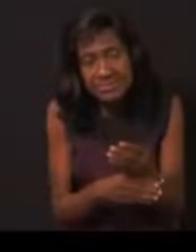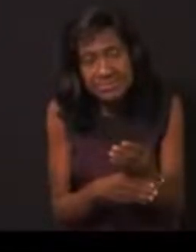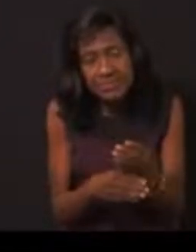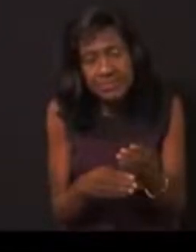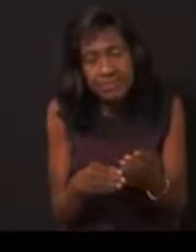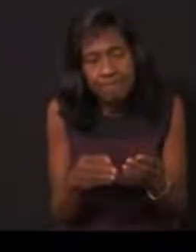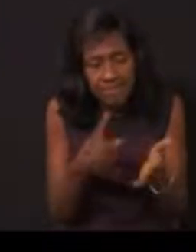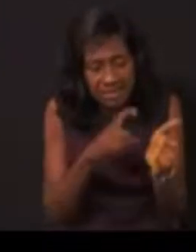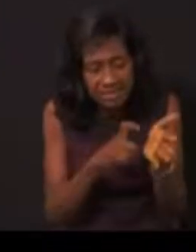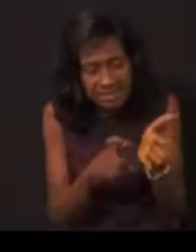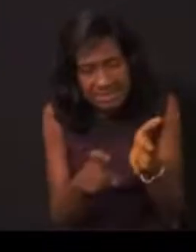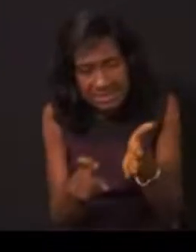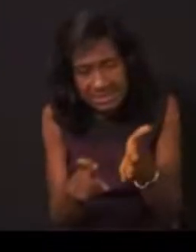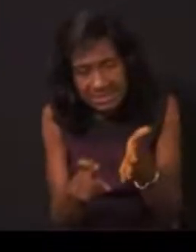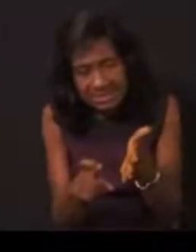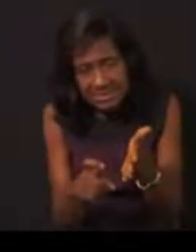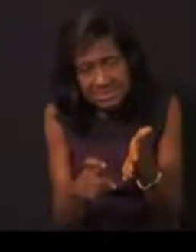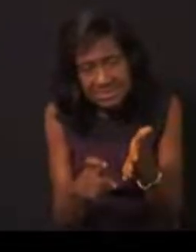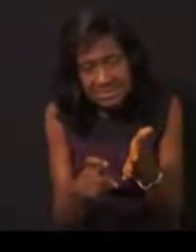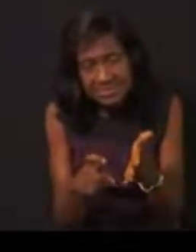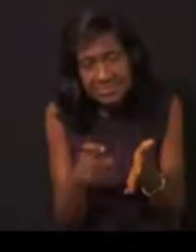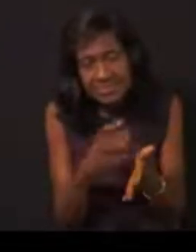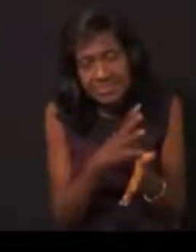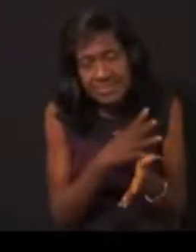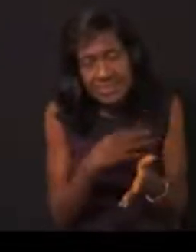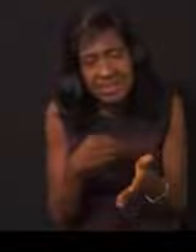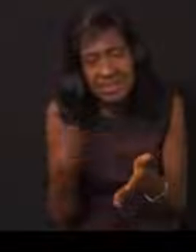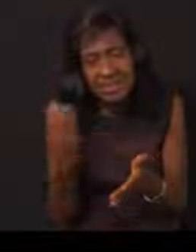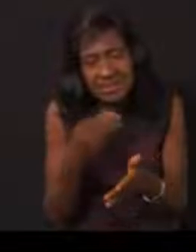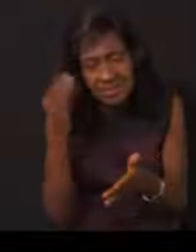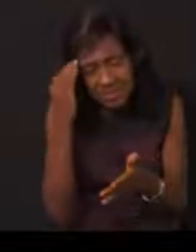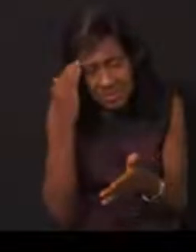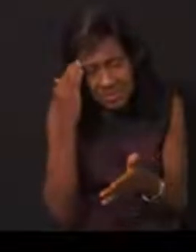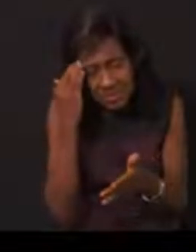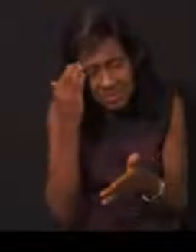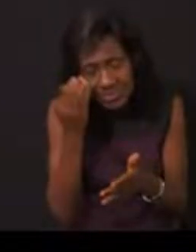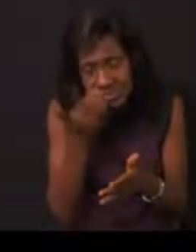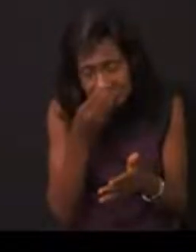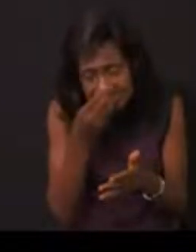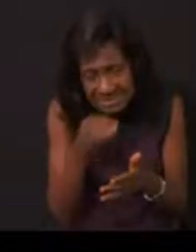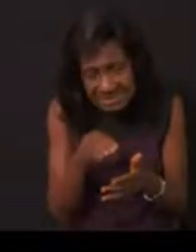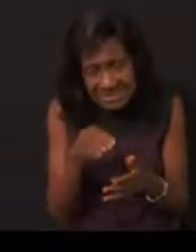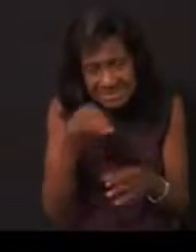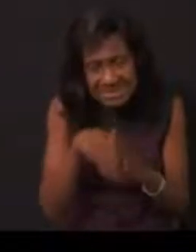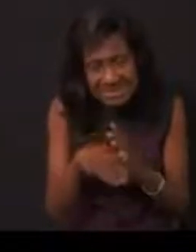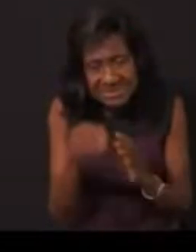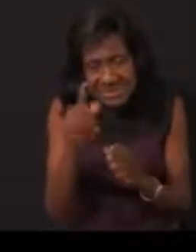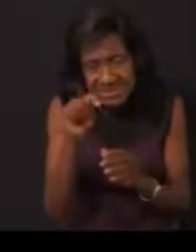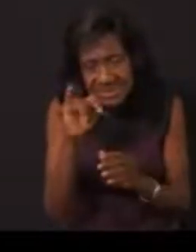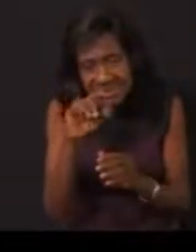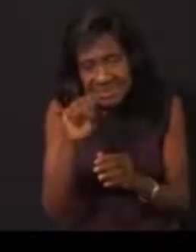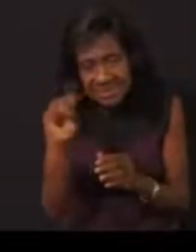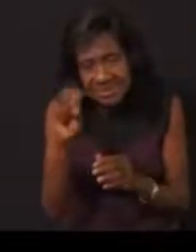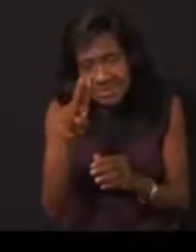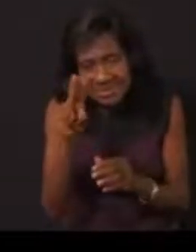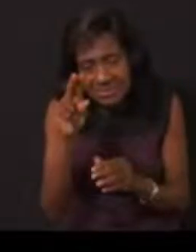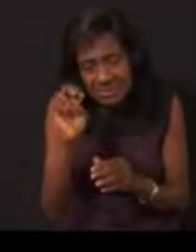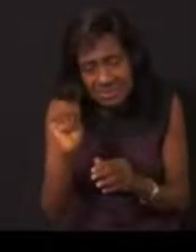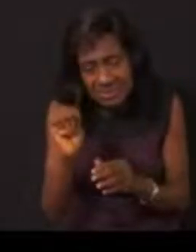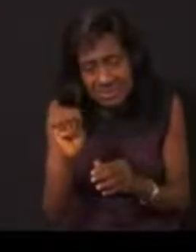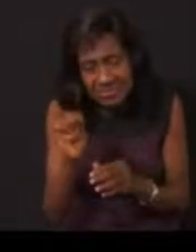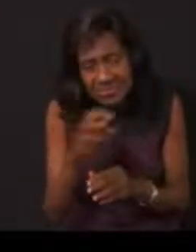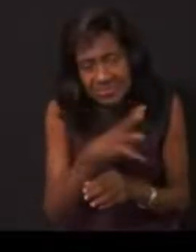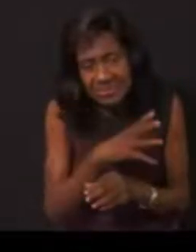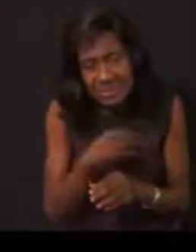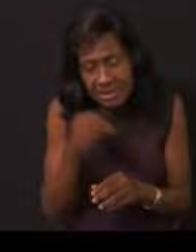alcohol-based sanitizers. And we know what we have to do: sneeze in a tissue and toss it in a bin. And of course, we should always